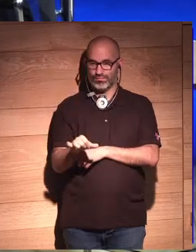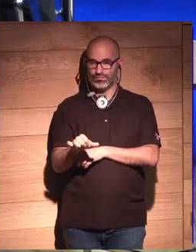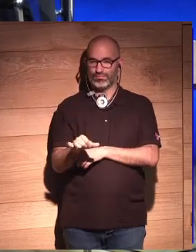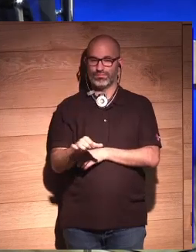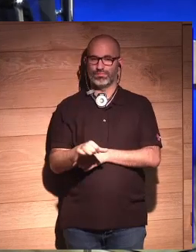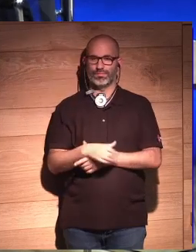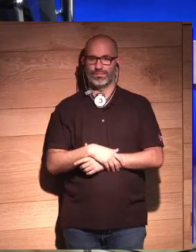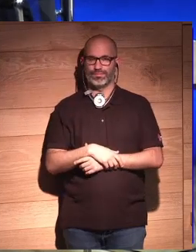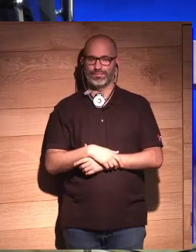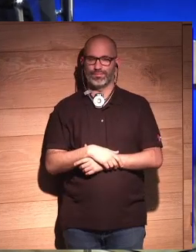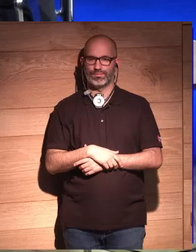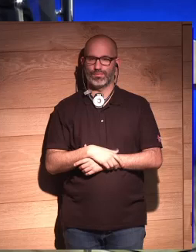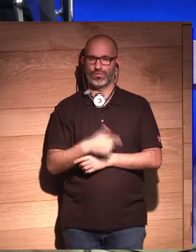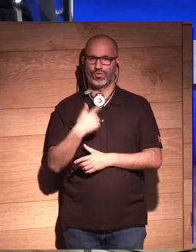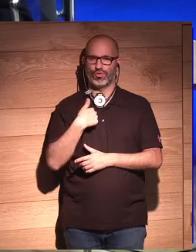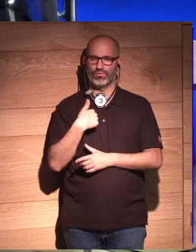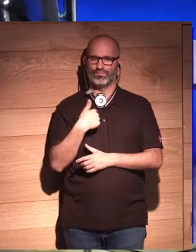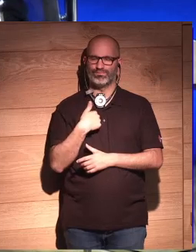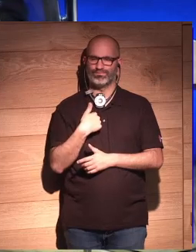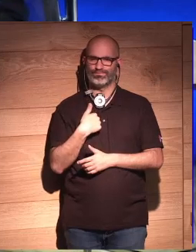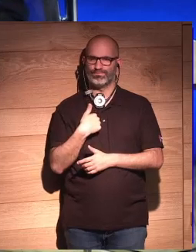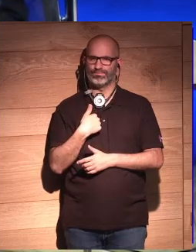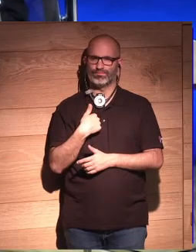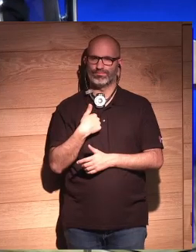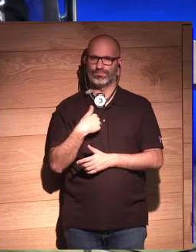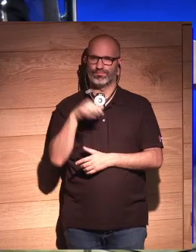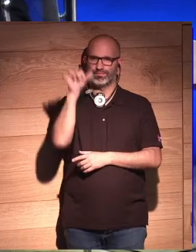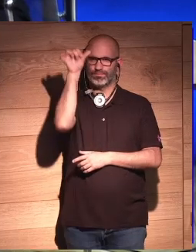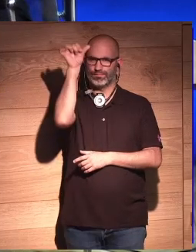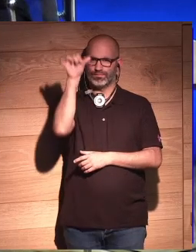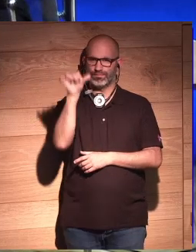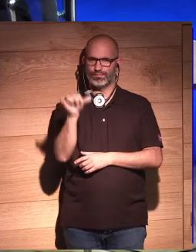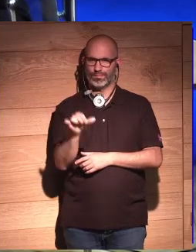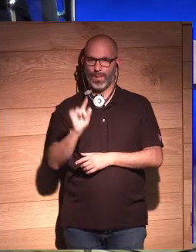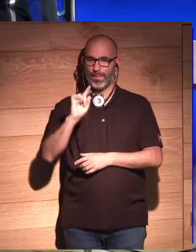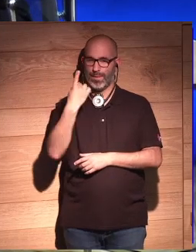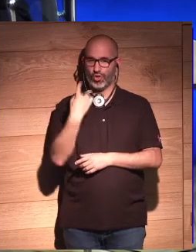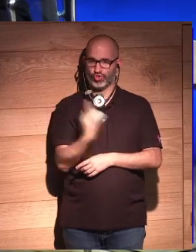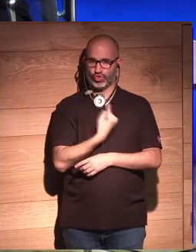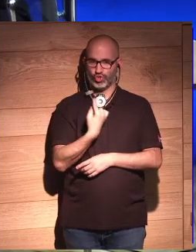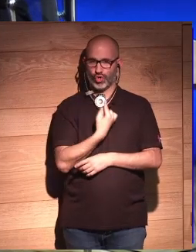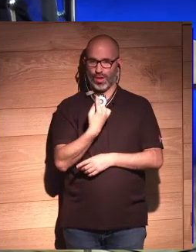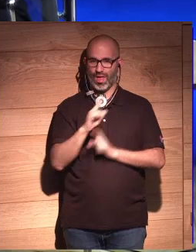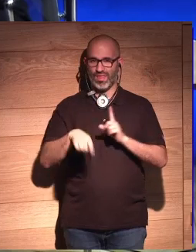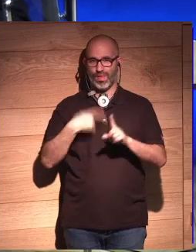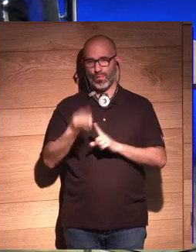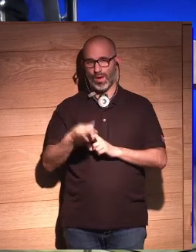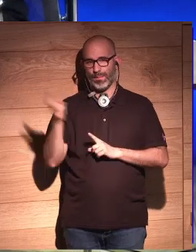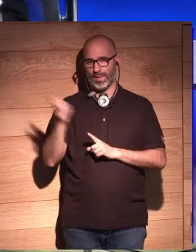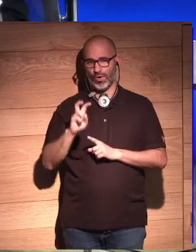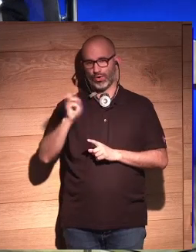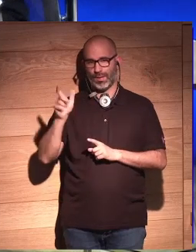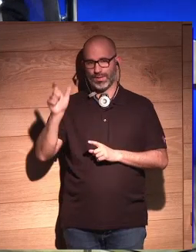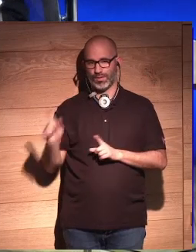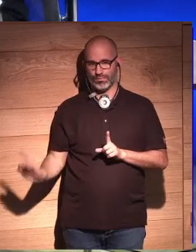I was watching it with first, and then someone else came to watch it. When it ended, we both said, we are not scared of